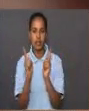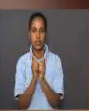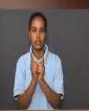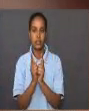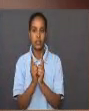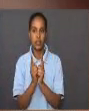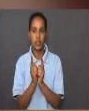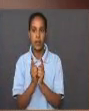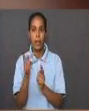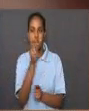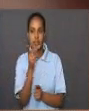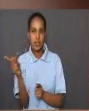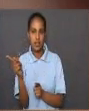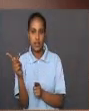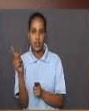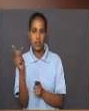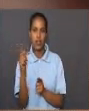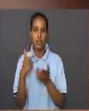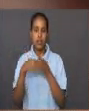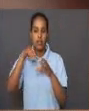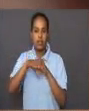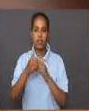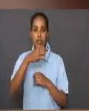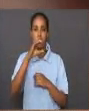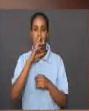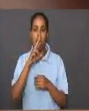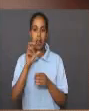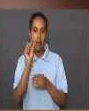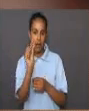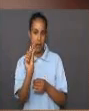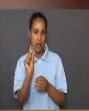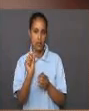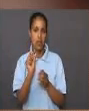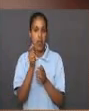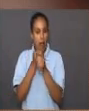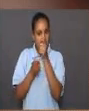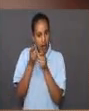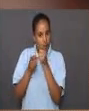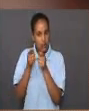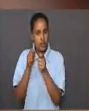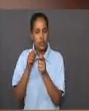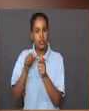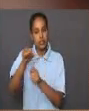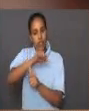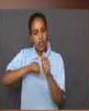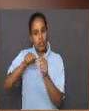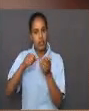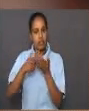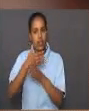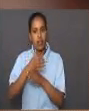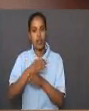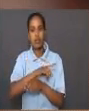BB interactions, particles in the solution are less attracted to each